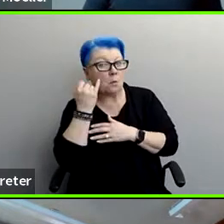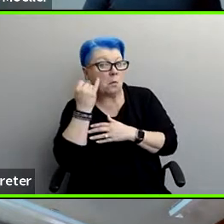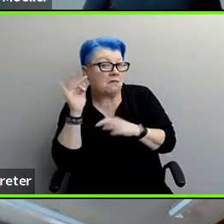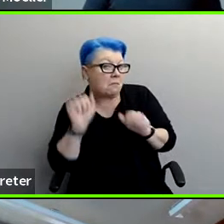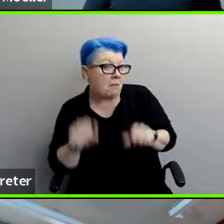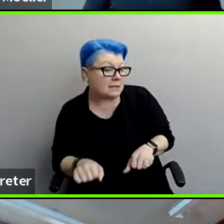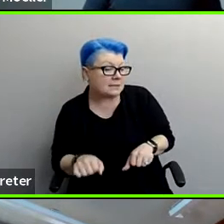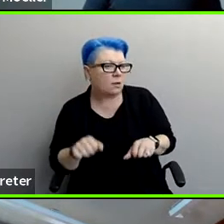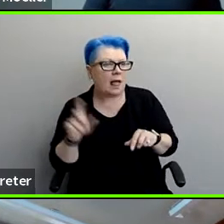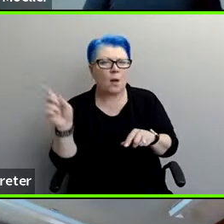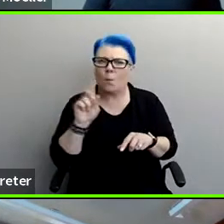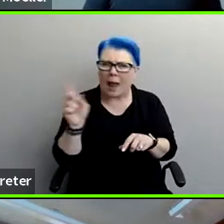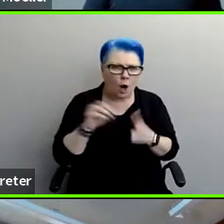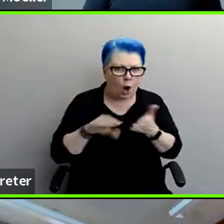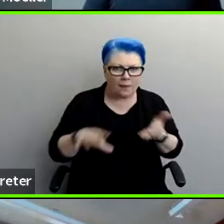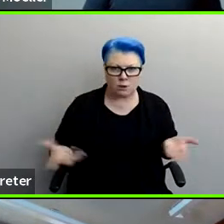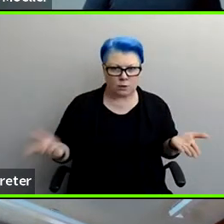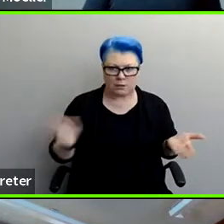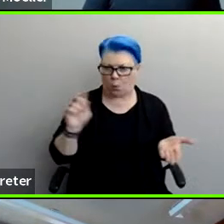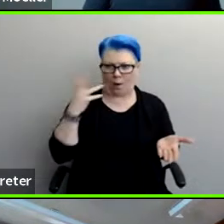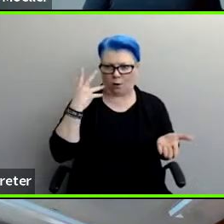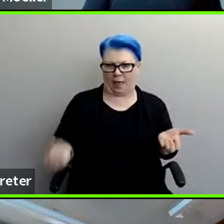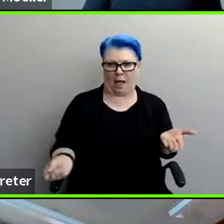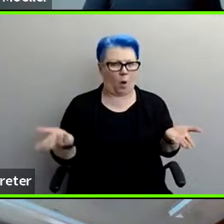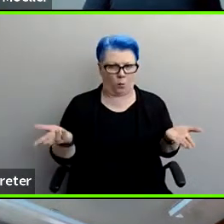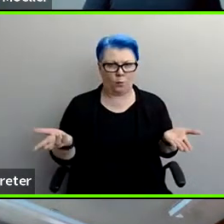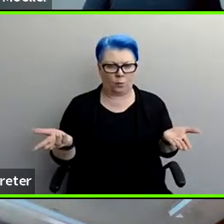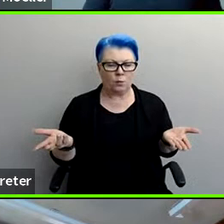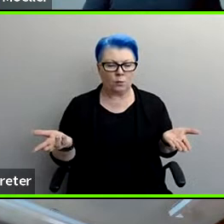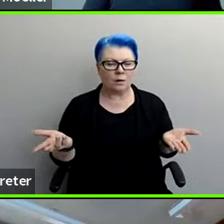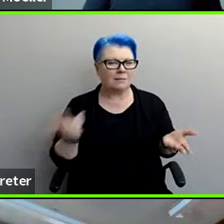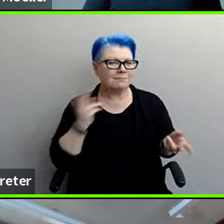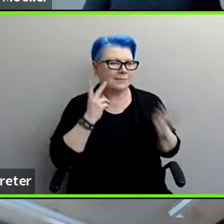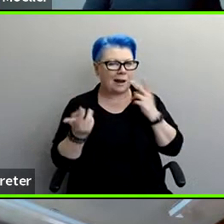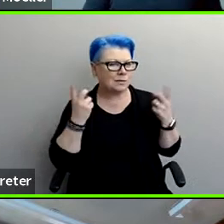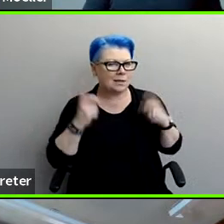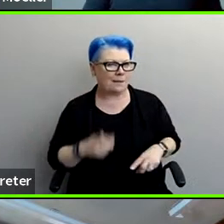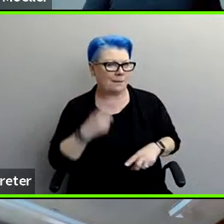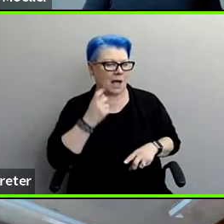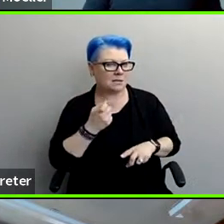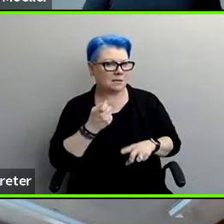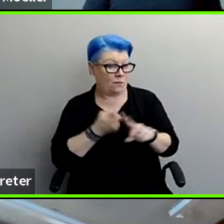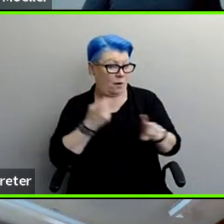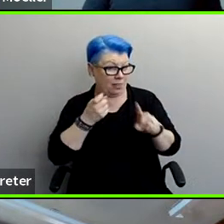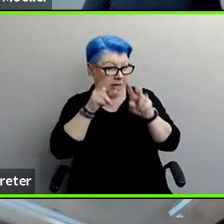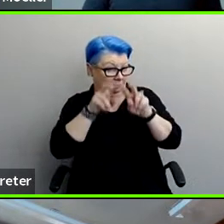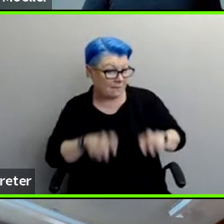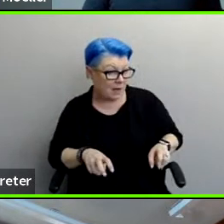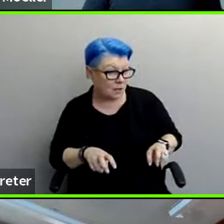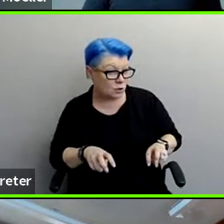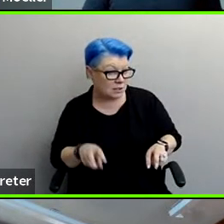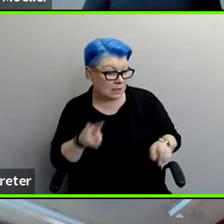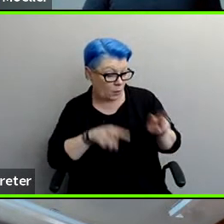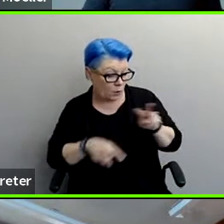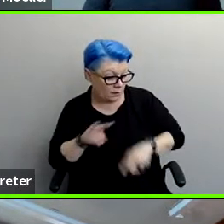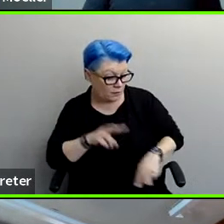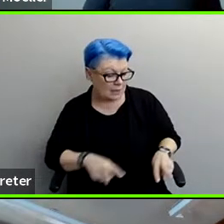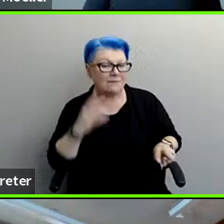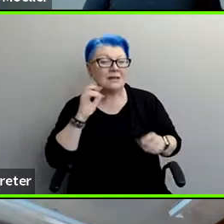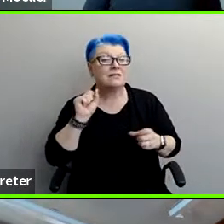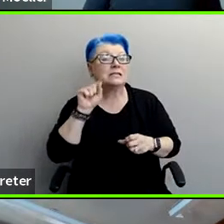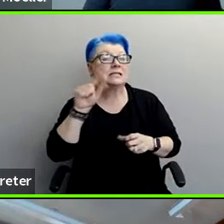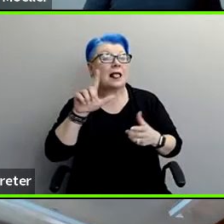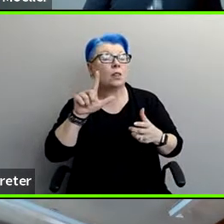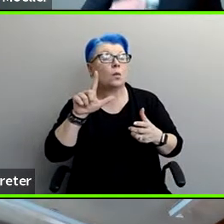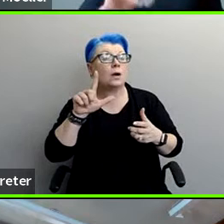where did these students go. So I don't see that happening based on the evaluations, that even if the St. Louis County